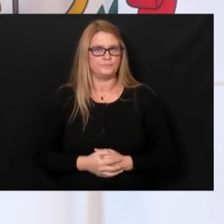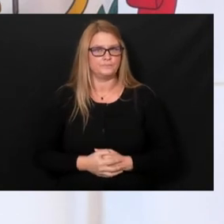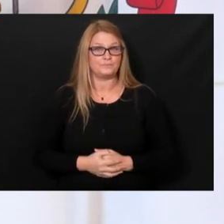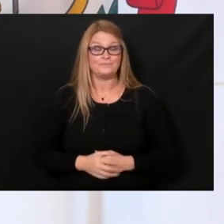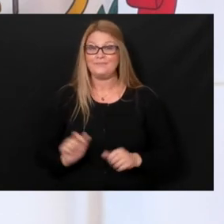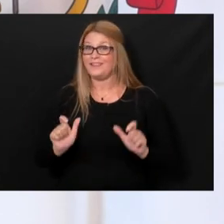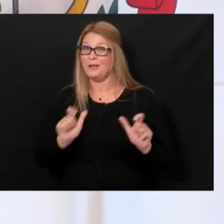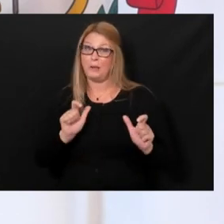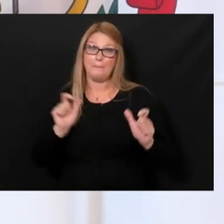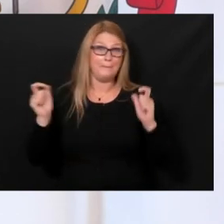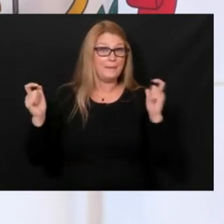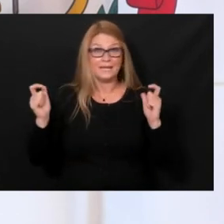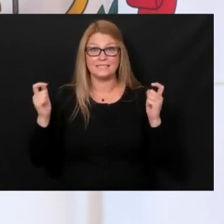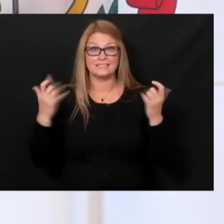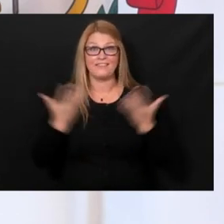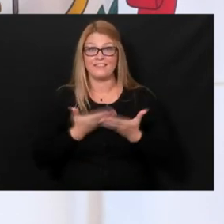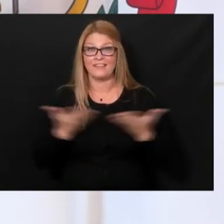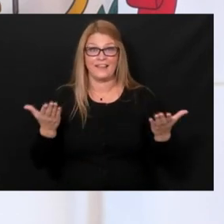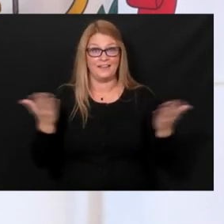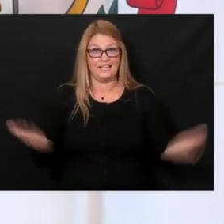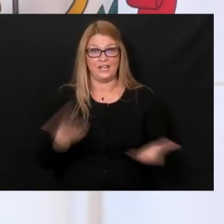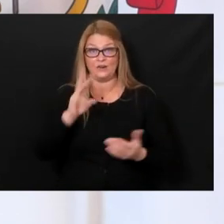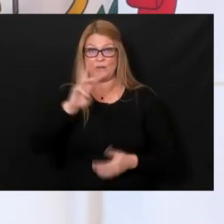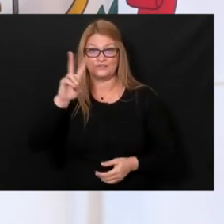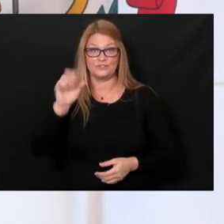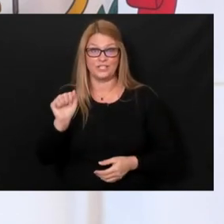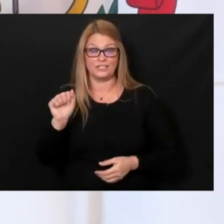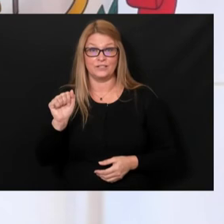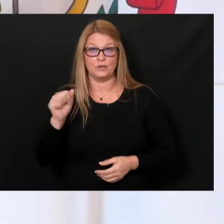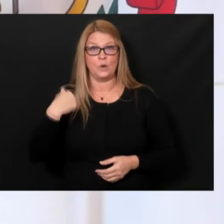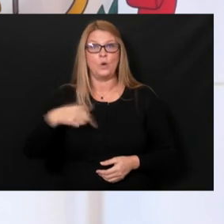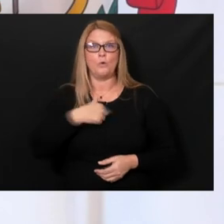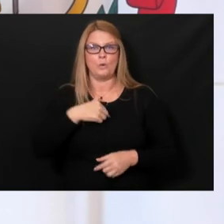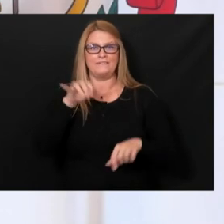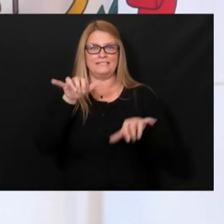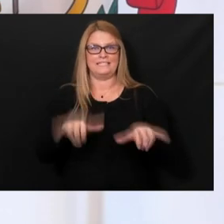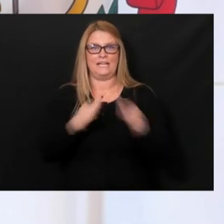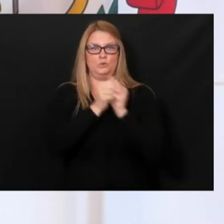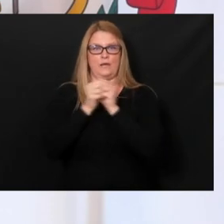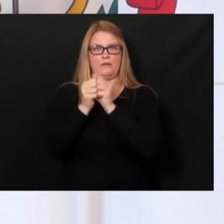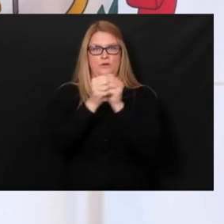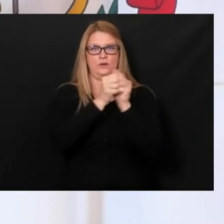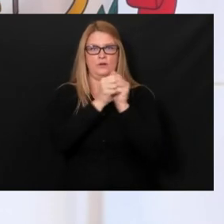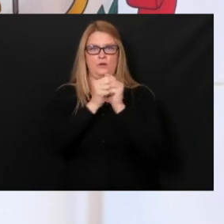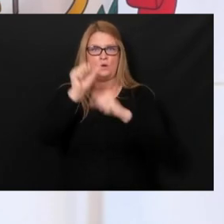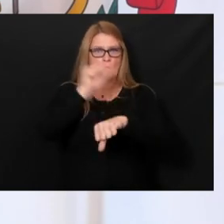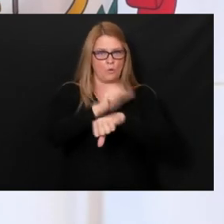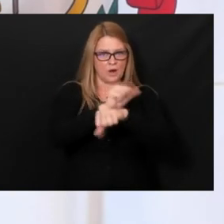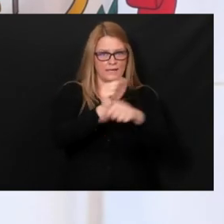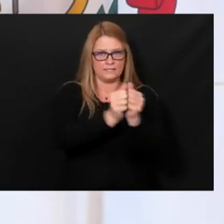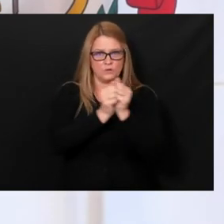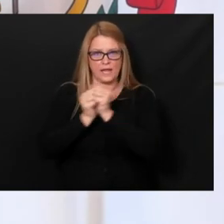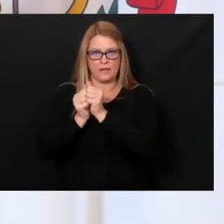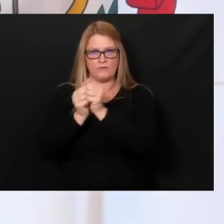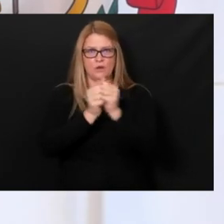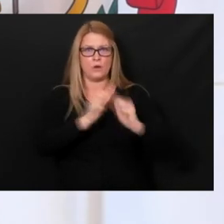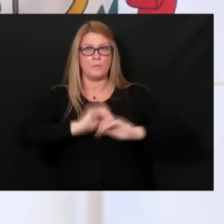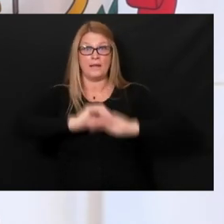biggest thing that we've done in West Virginia is we have stayed together. We have been transparent amongst our